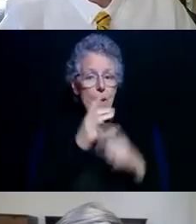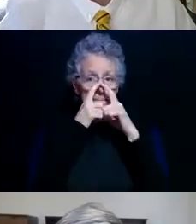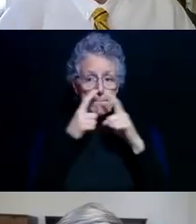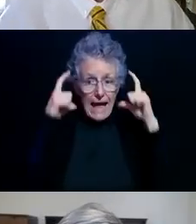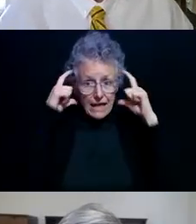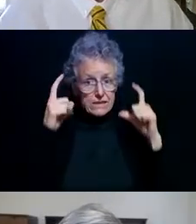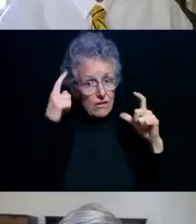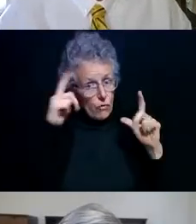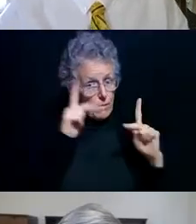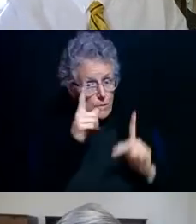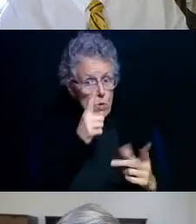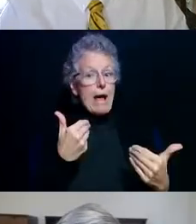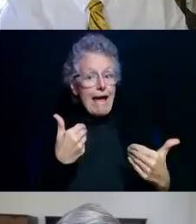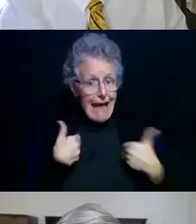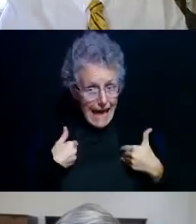COVID, and